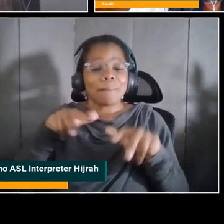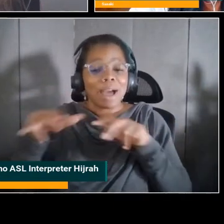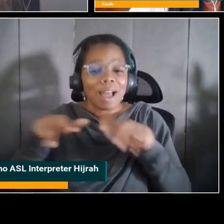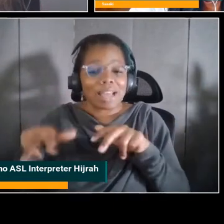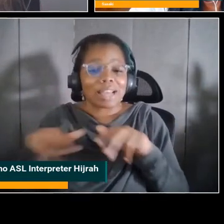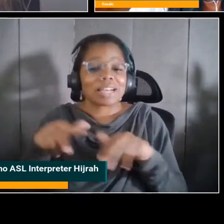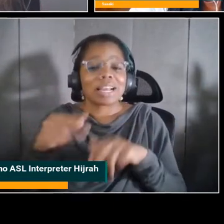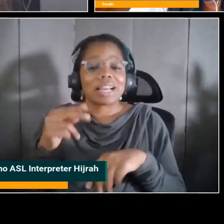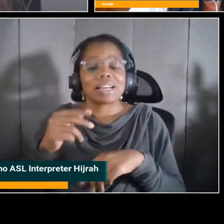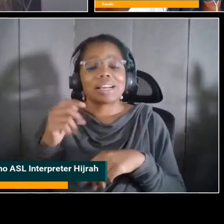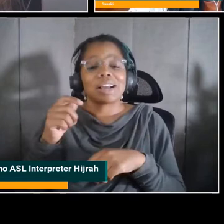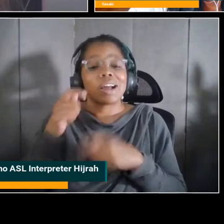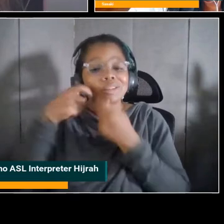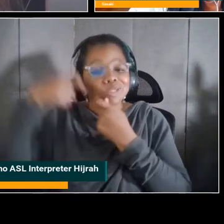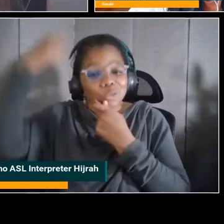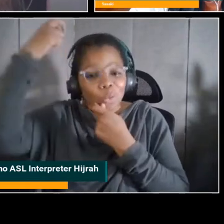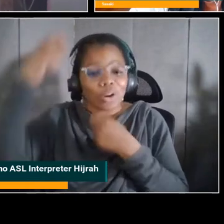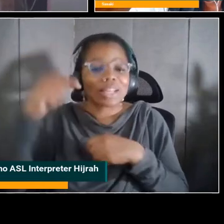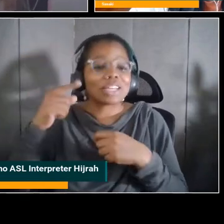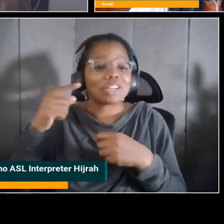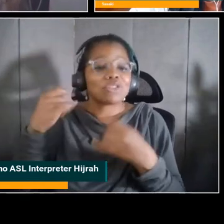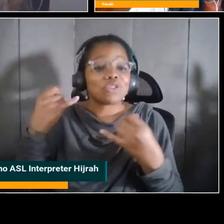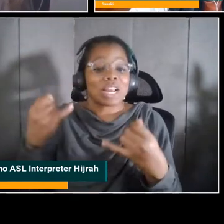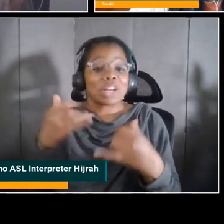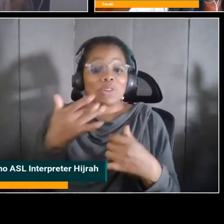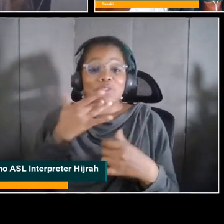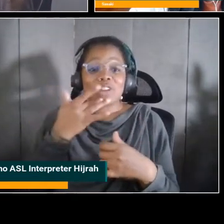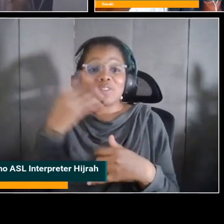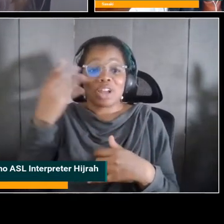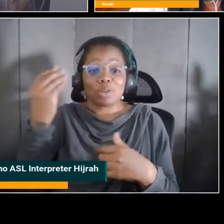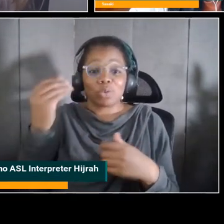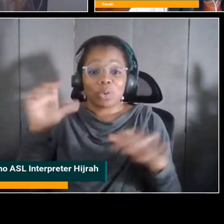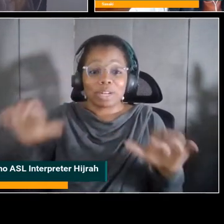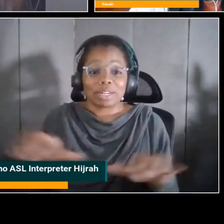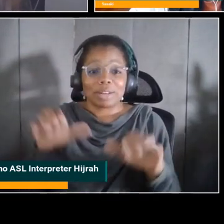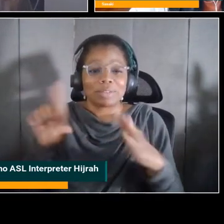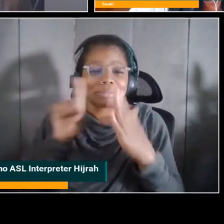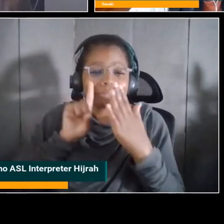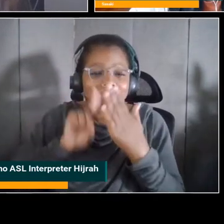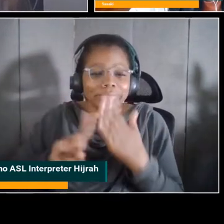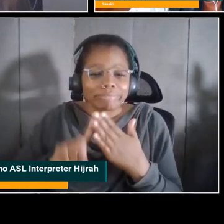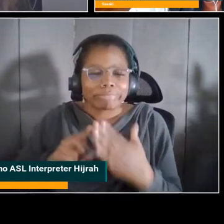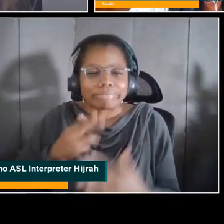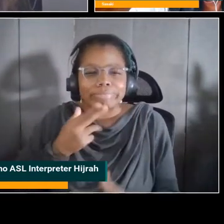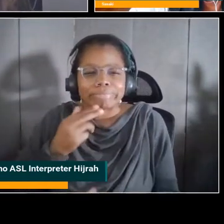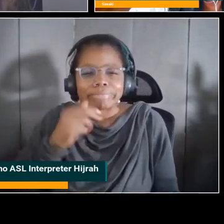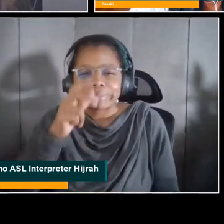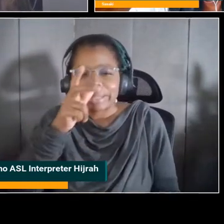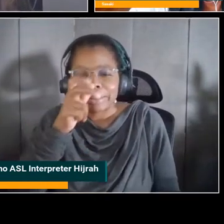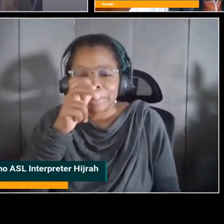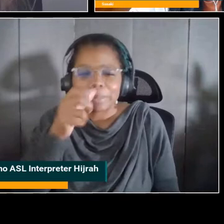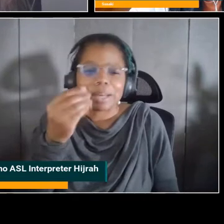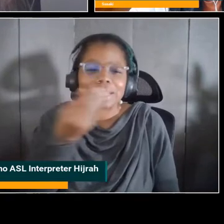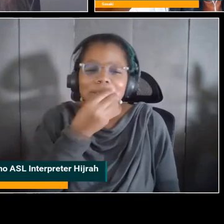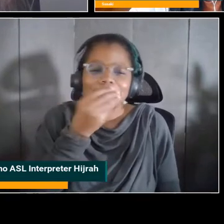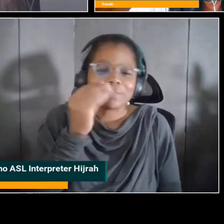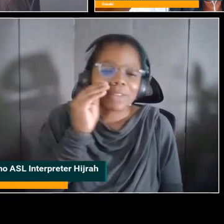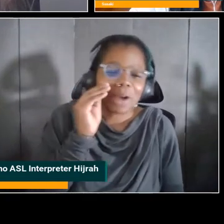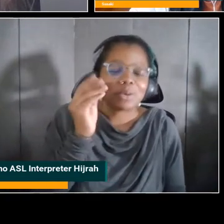at the moment. Her favorite outdoor activity is investigating tiny bugs, flowers, and seeds that